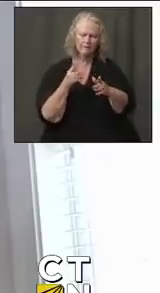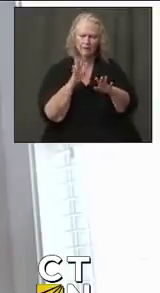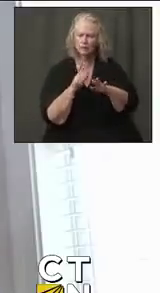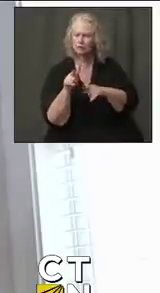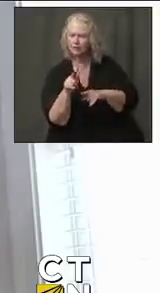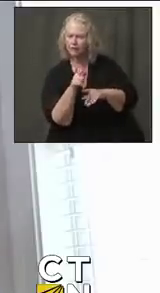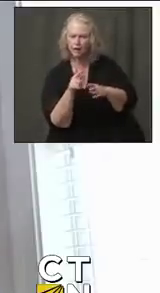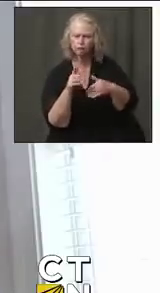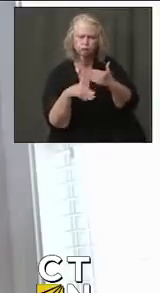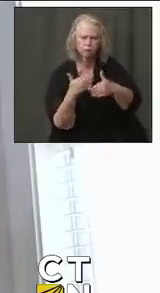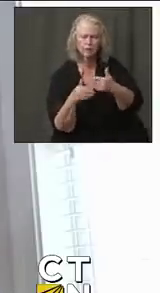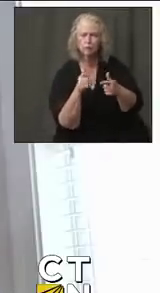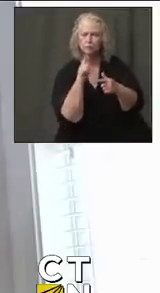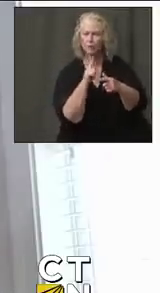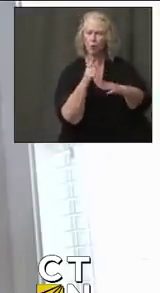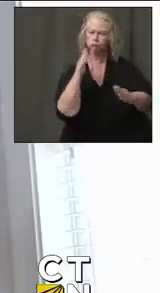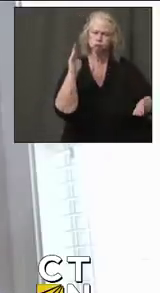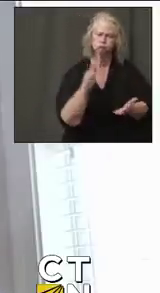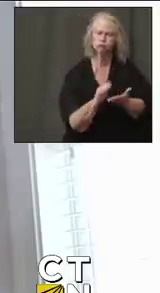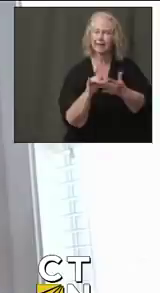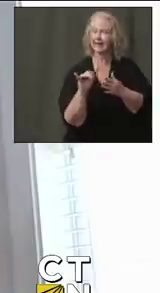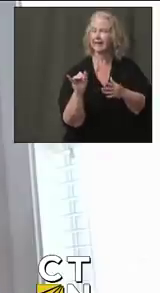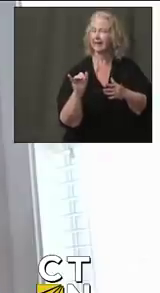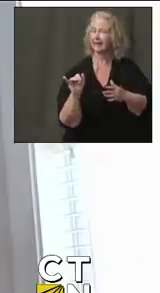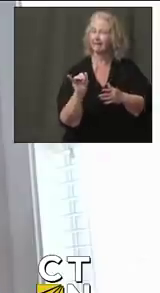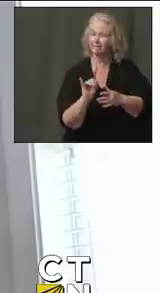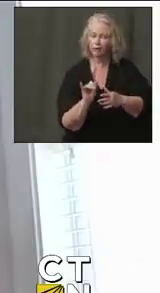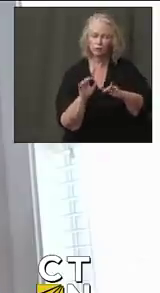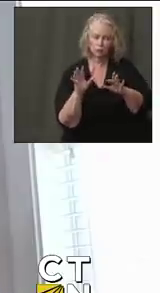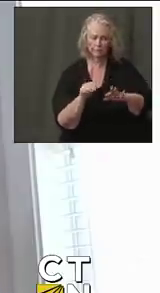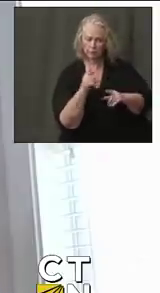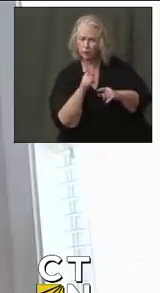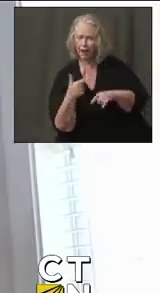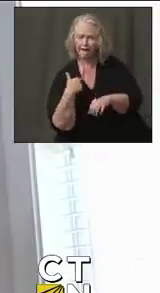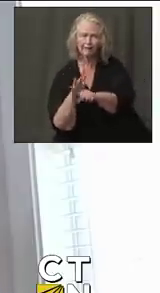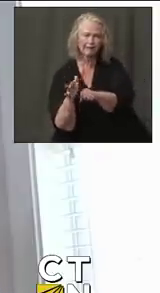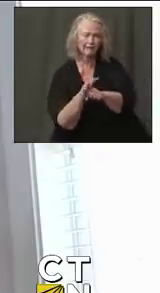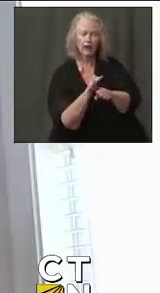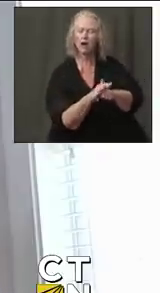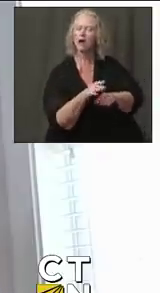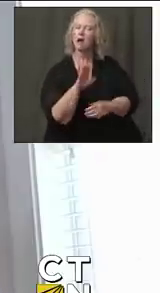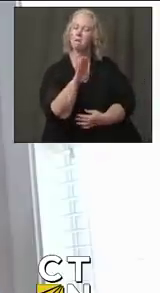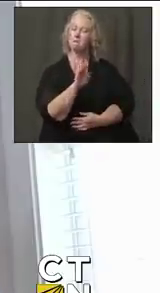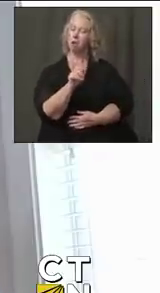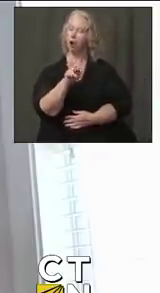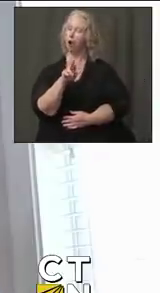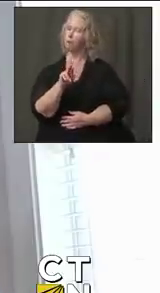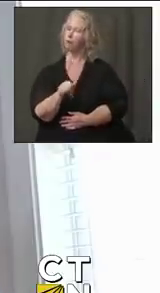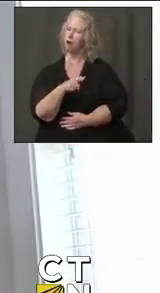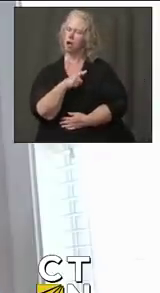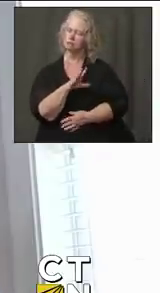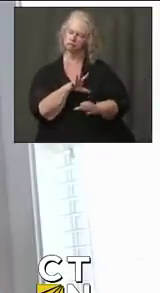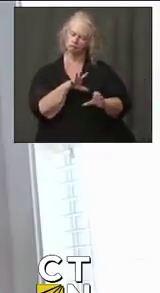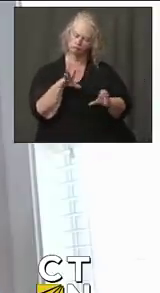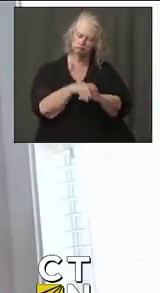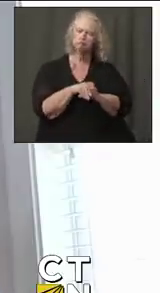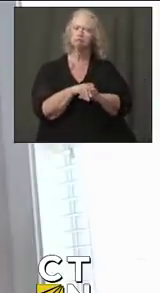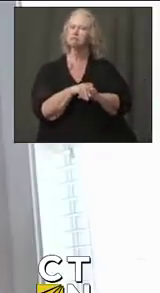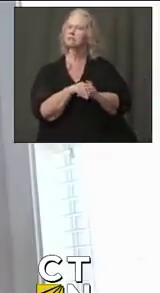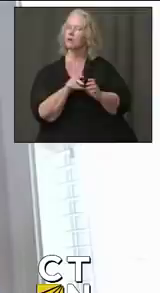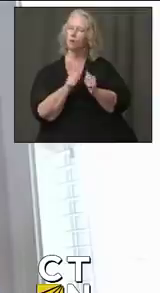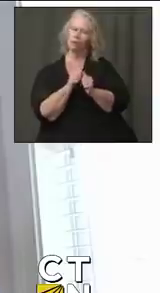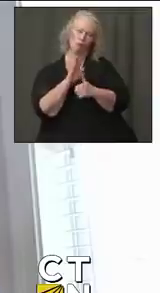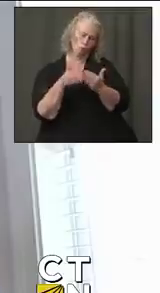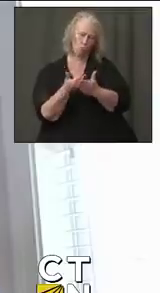adequate and that their staff have the PPE that they need. Barbara has been an integral part of all of